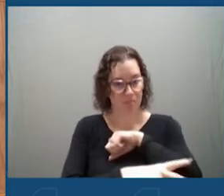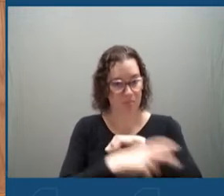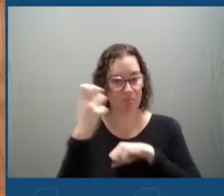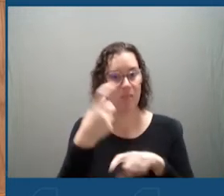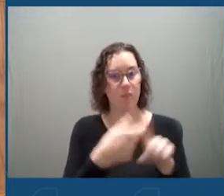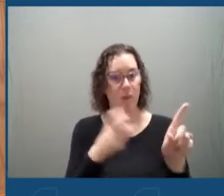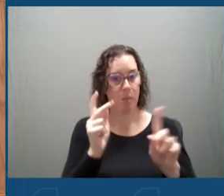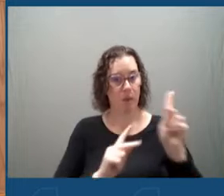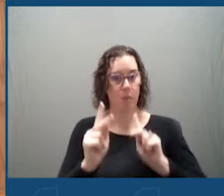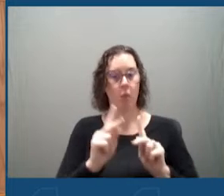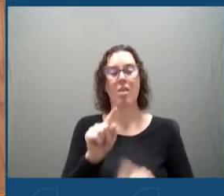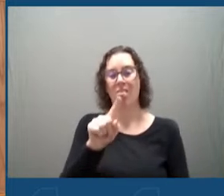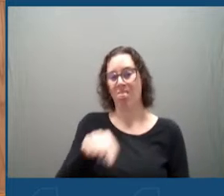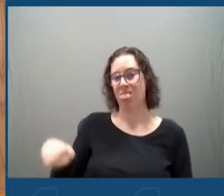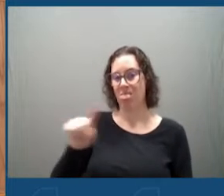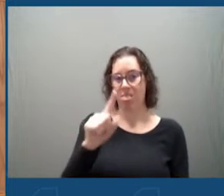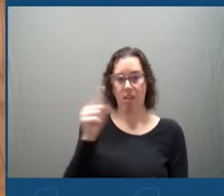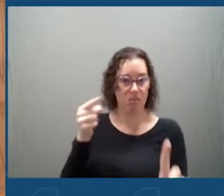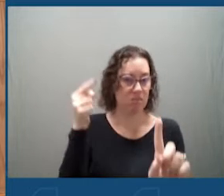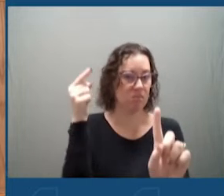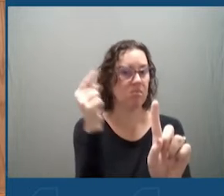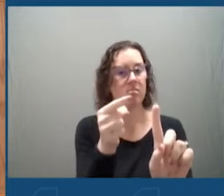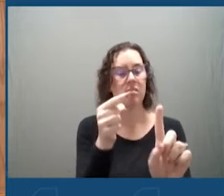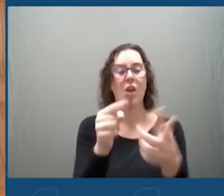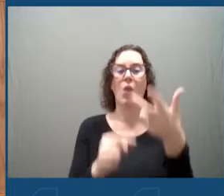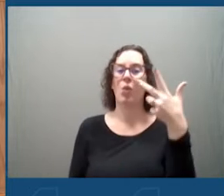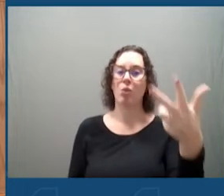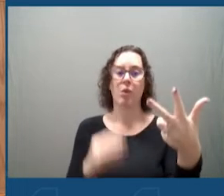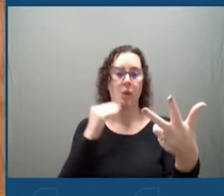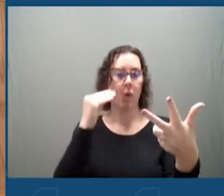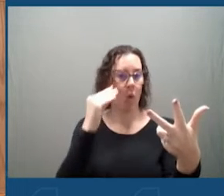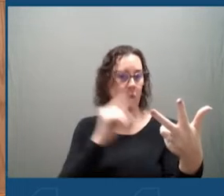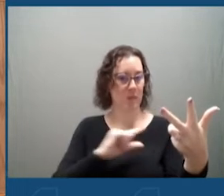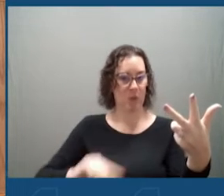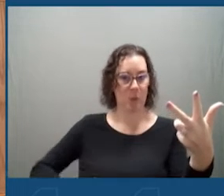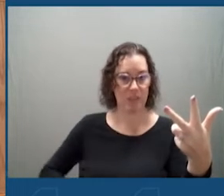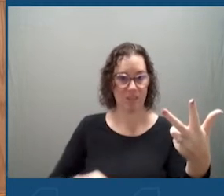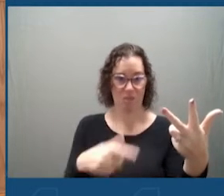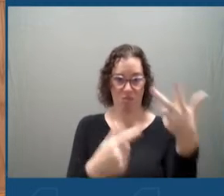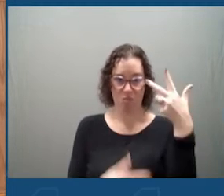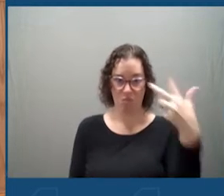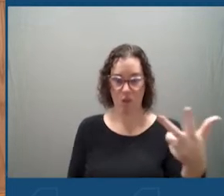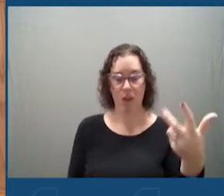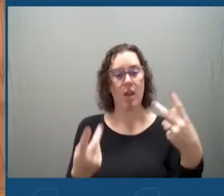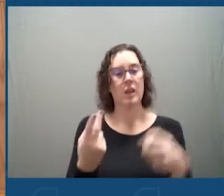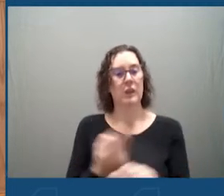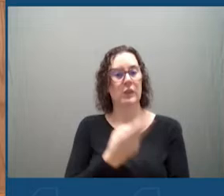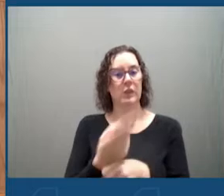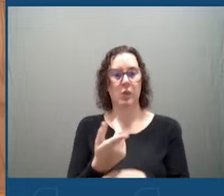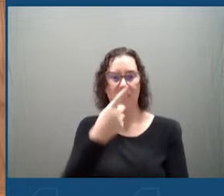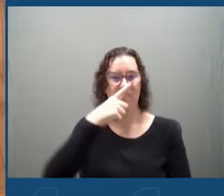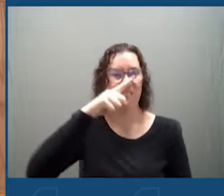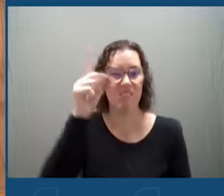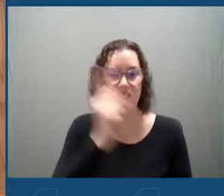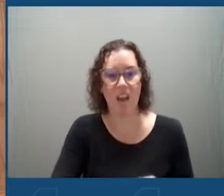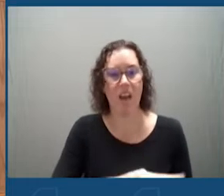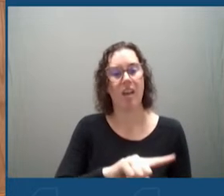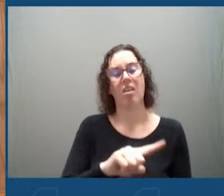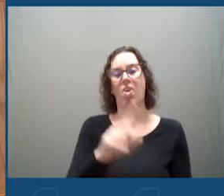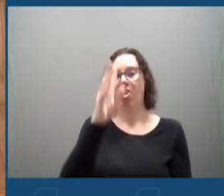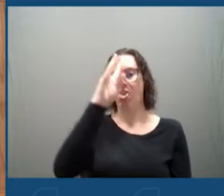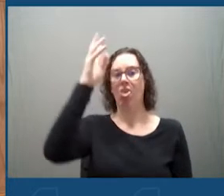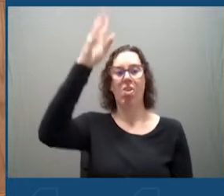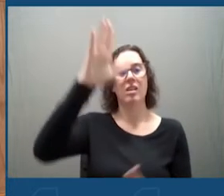Queens, impersonated owners, and used forged documents to quickly sell the homes at very, very low